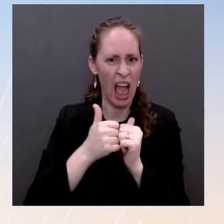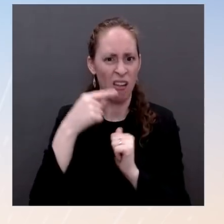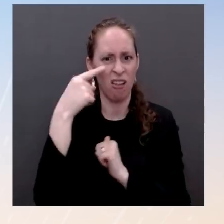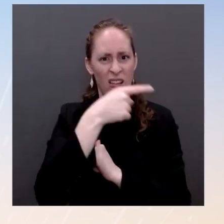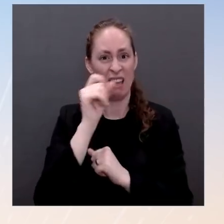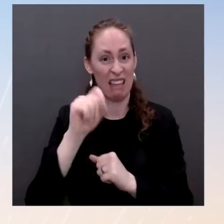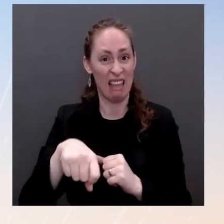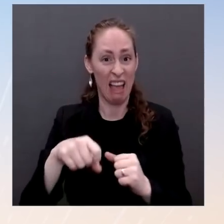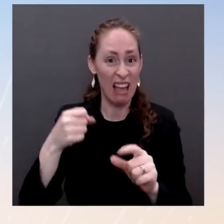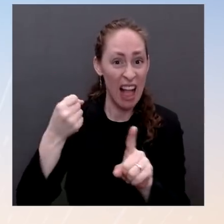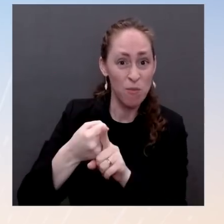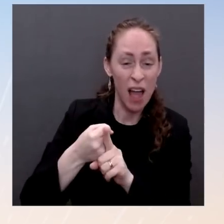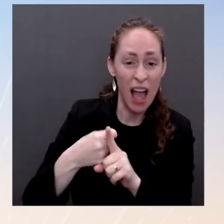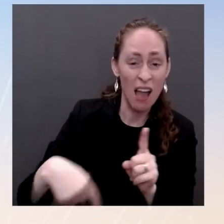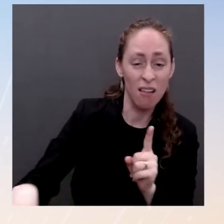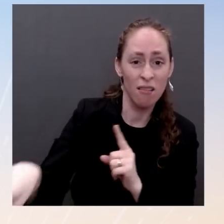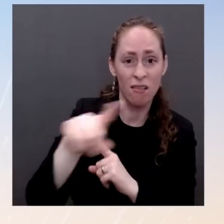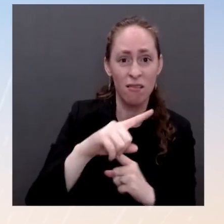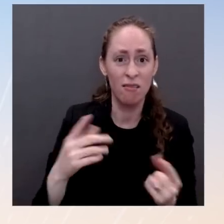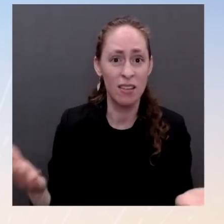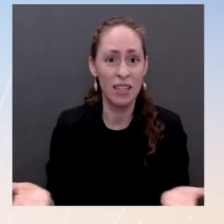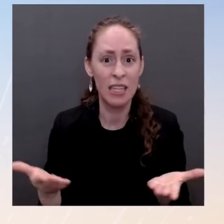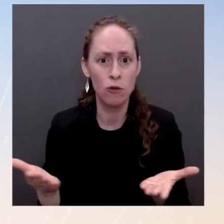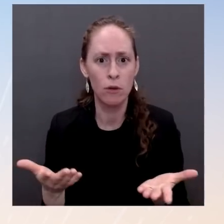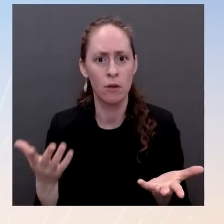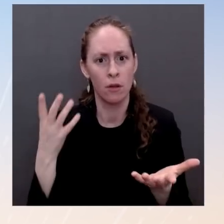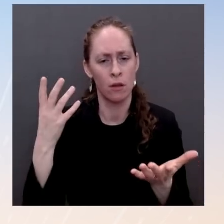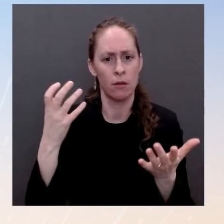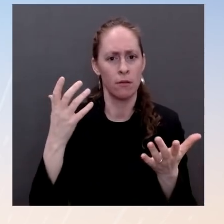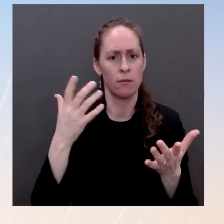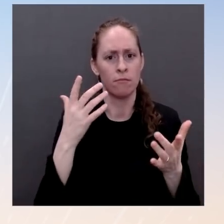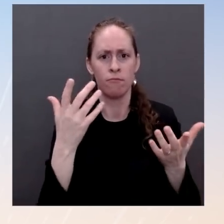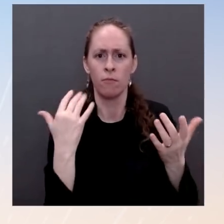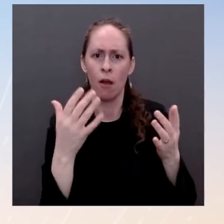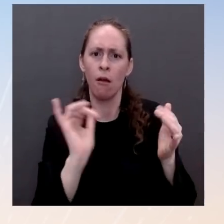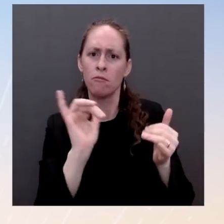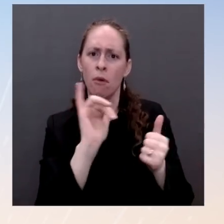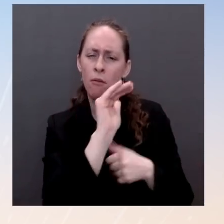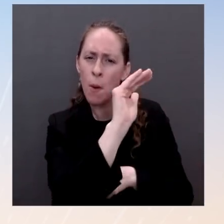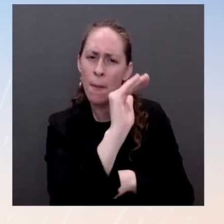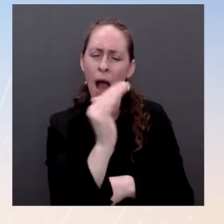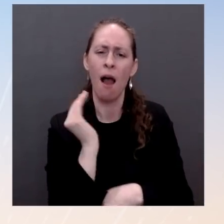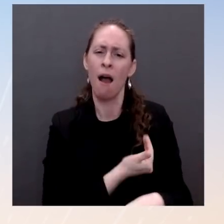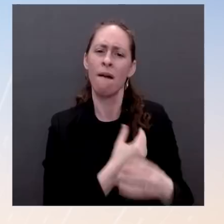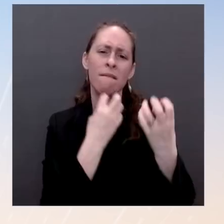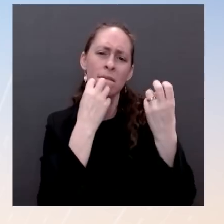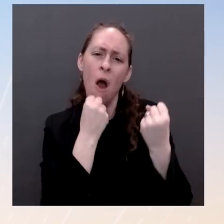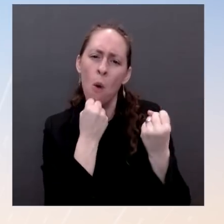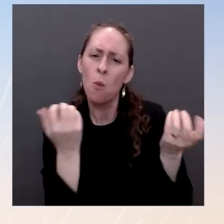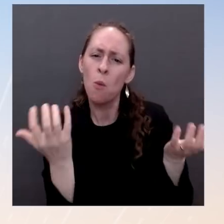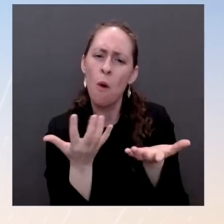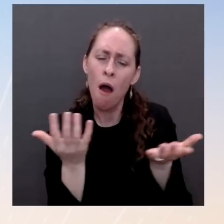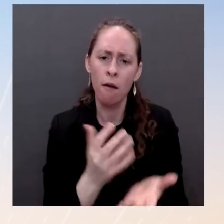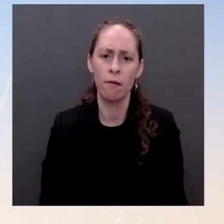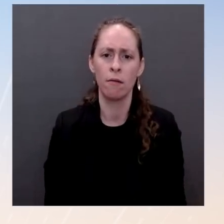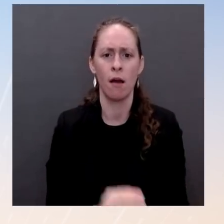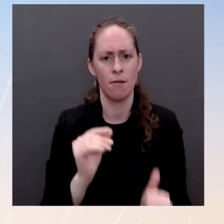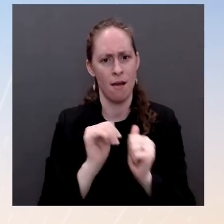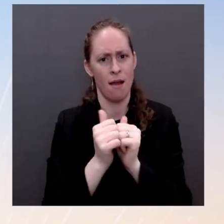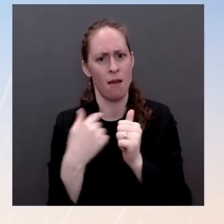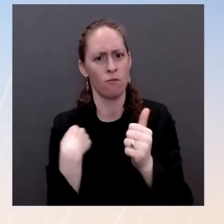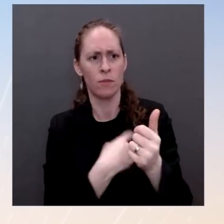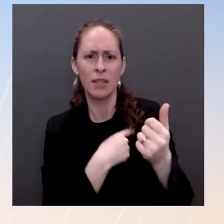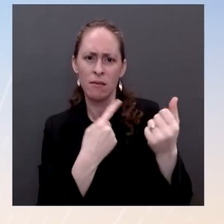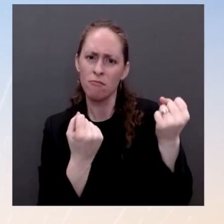stand by not just the territorial integrity and sovereignty of a country, but also stand among our allies